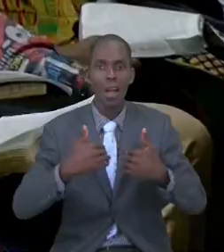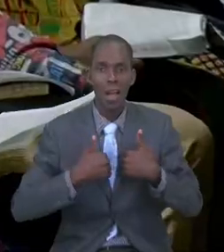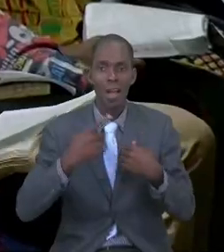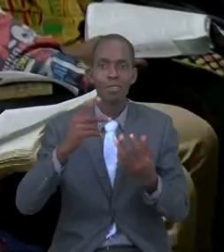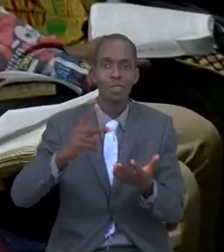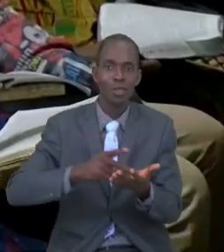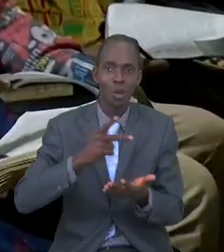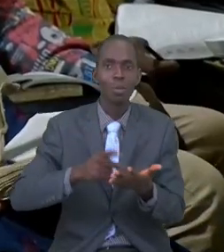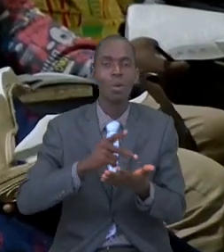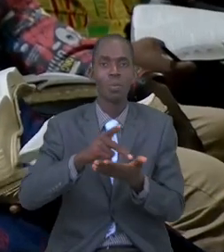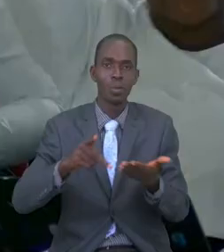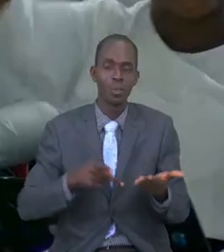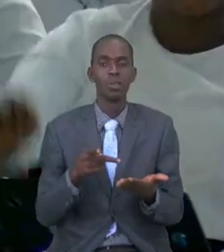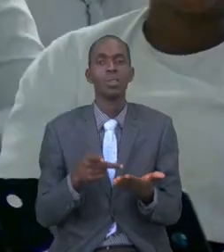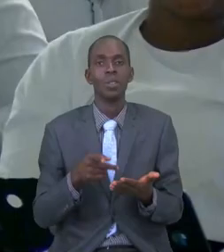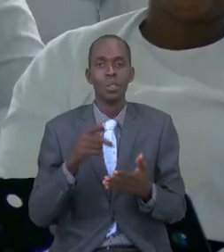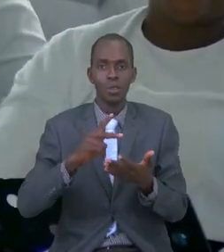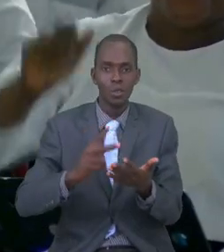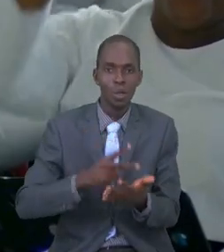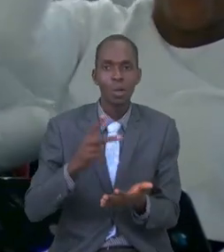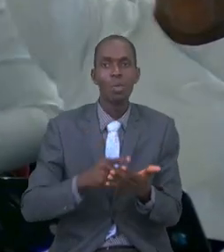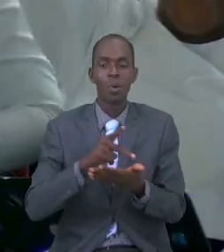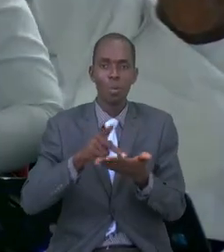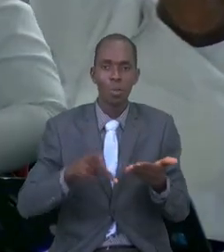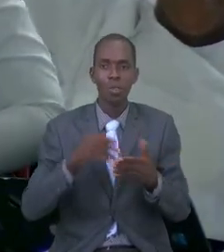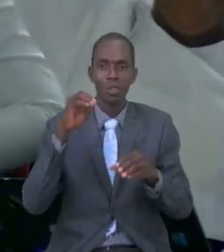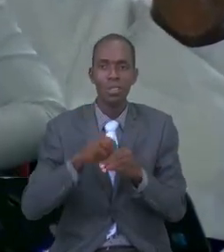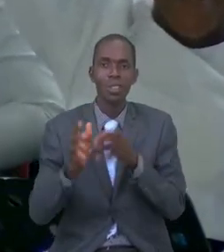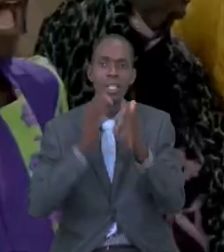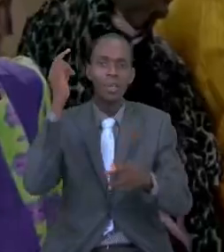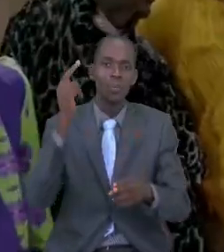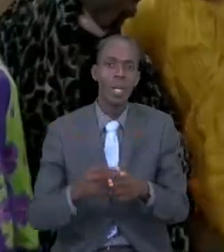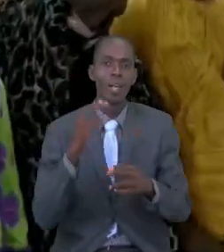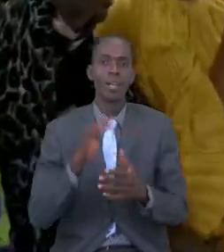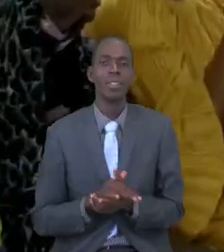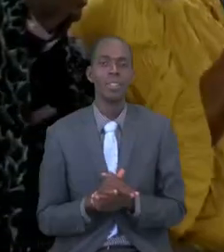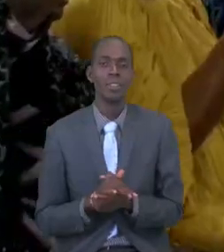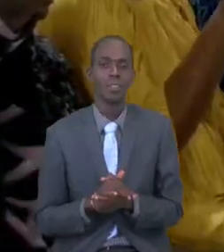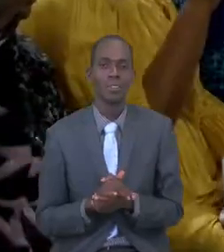There. Double portion in Jesus' name.